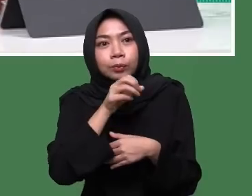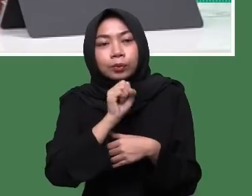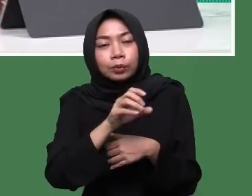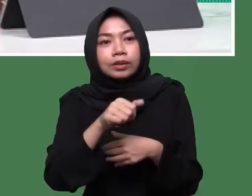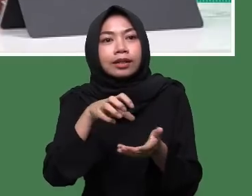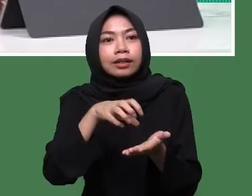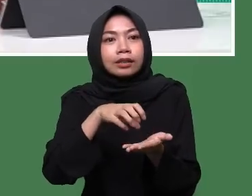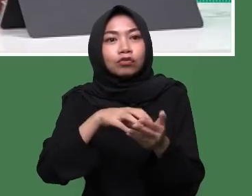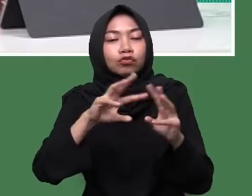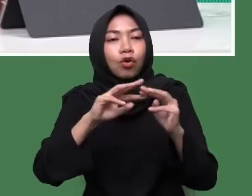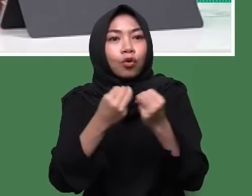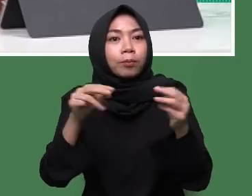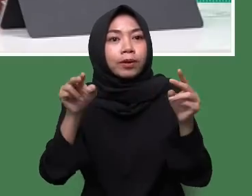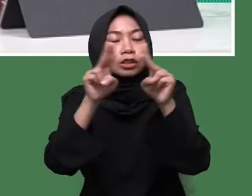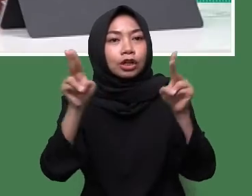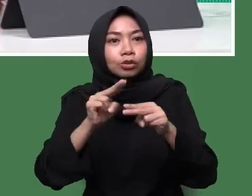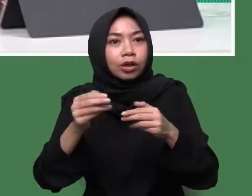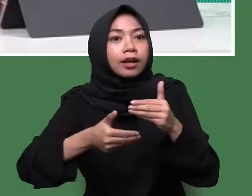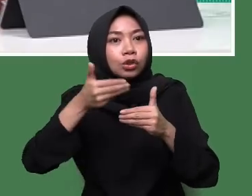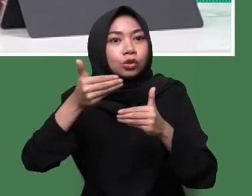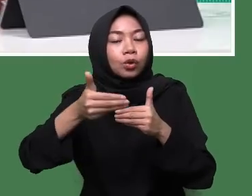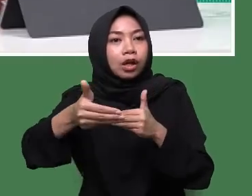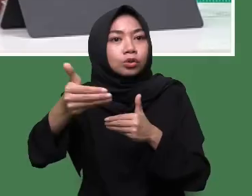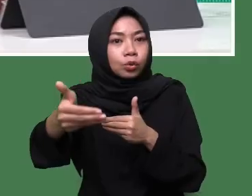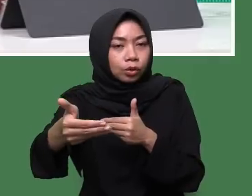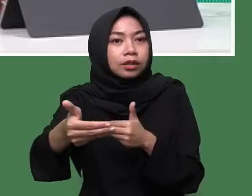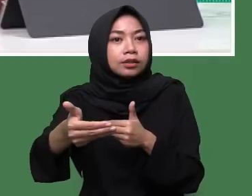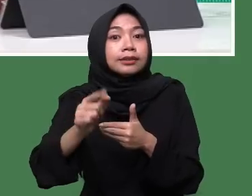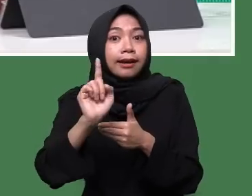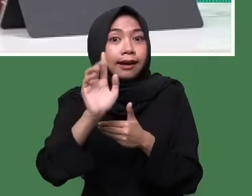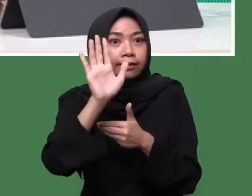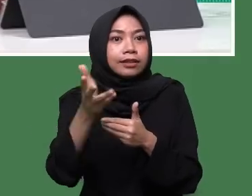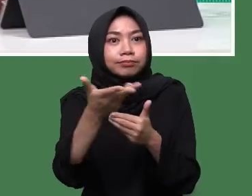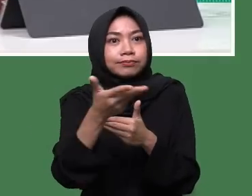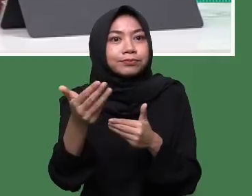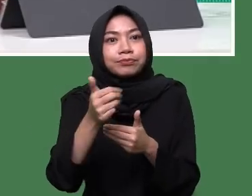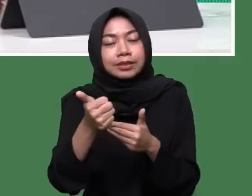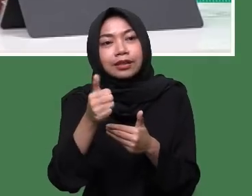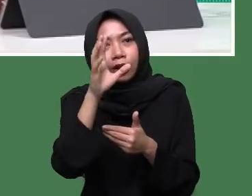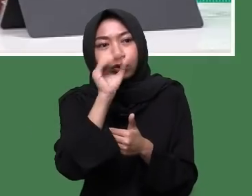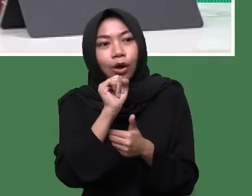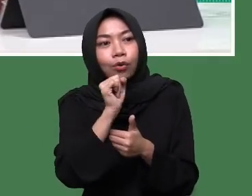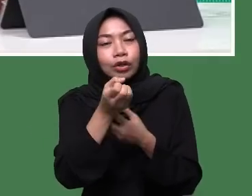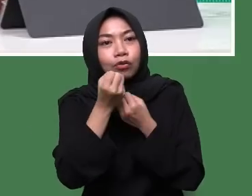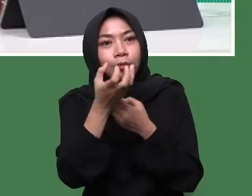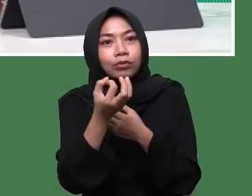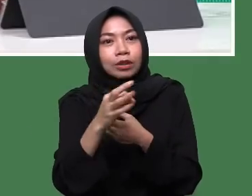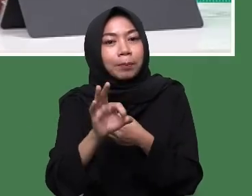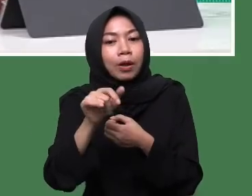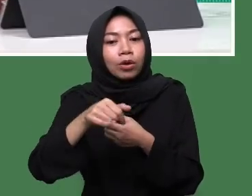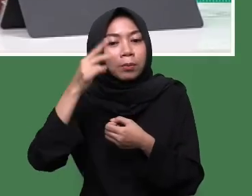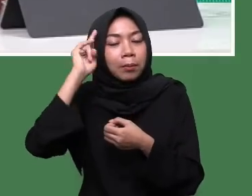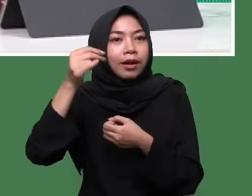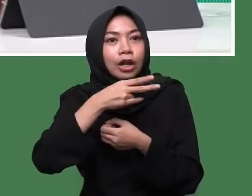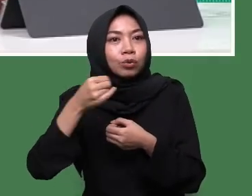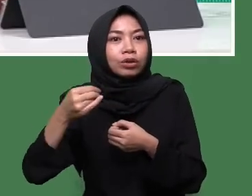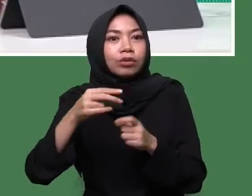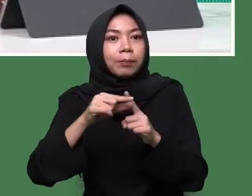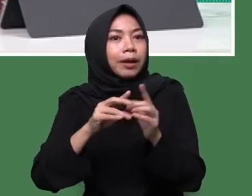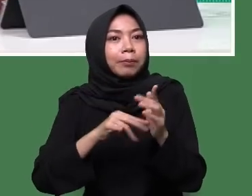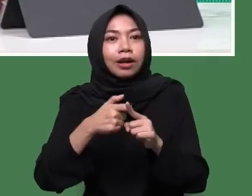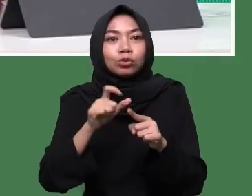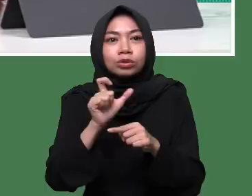international forum frequently, so that you all have the updates of how the Indonesian government control